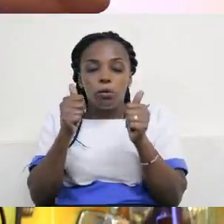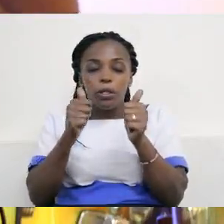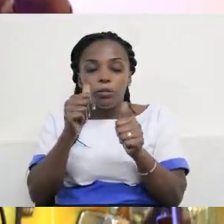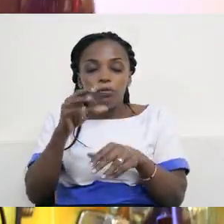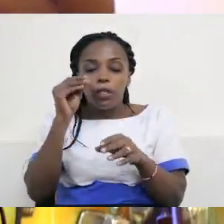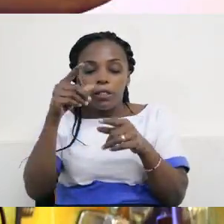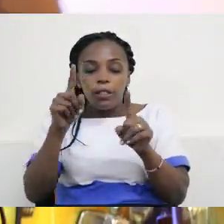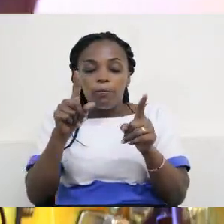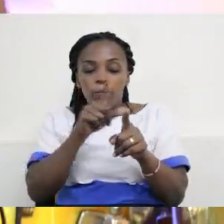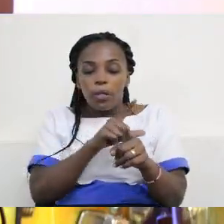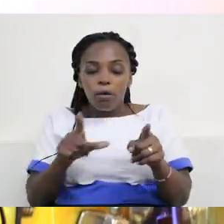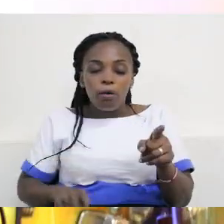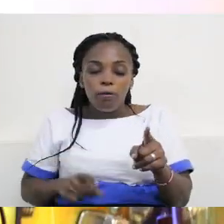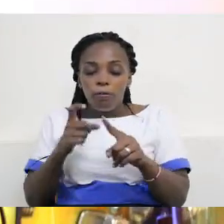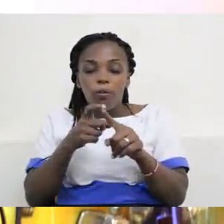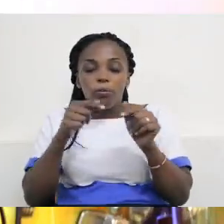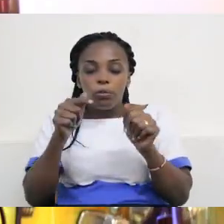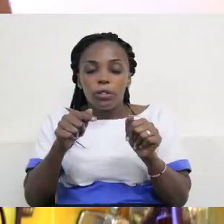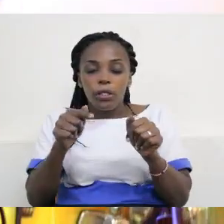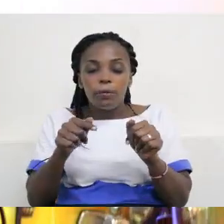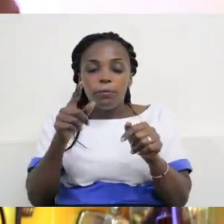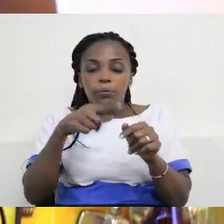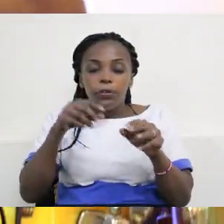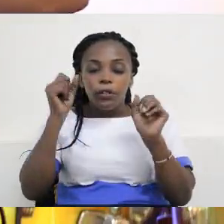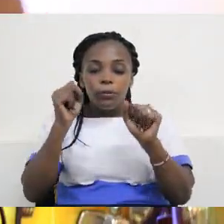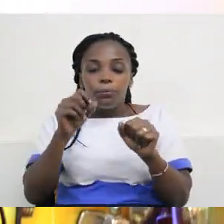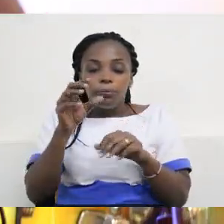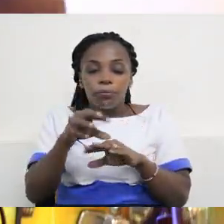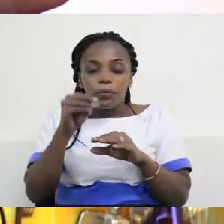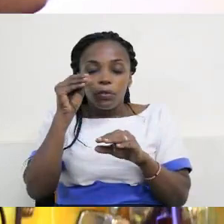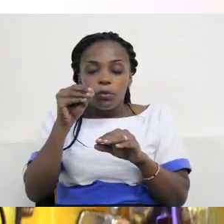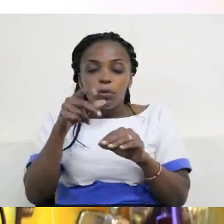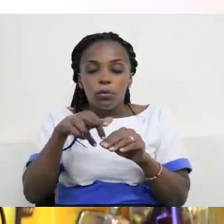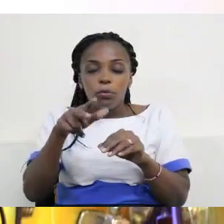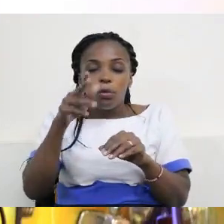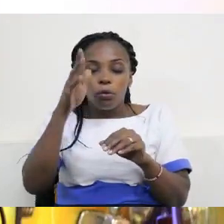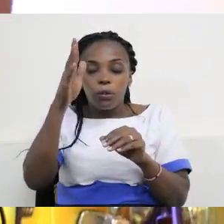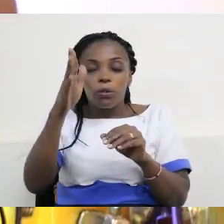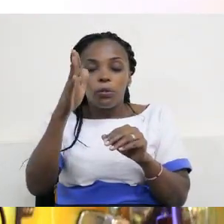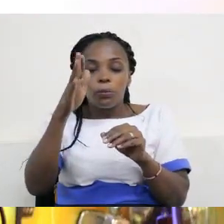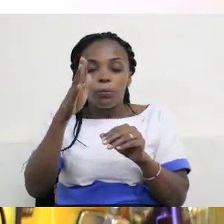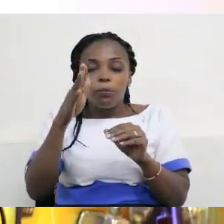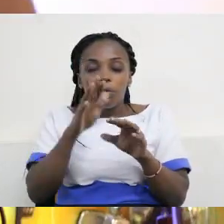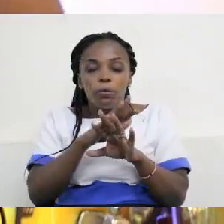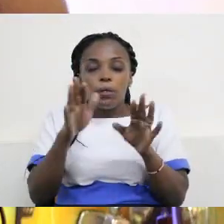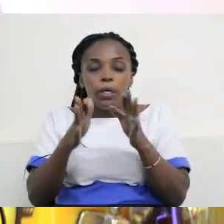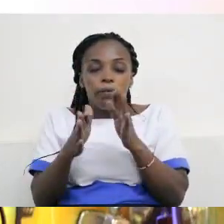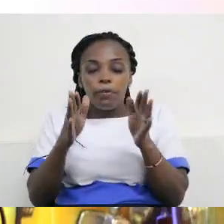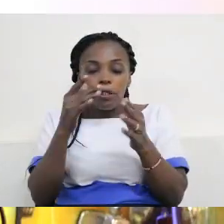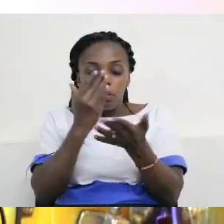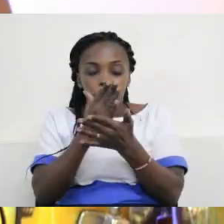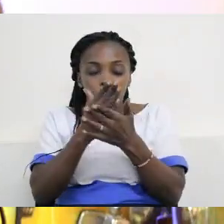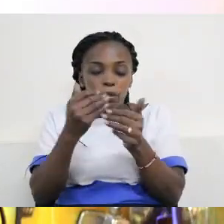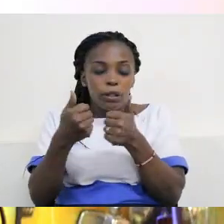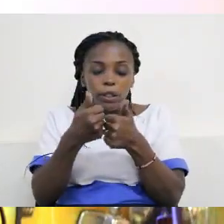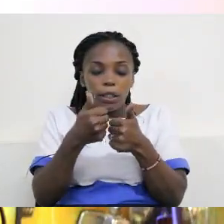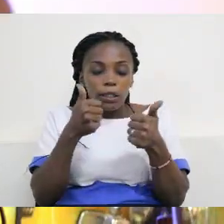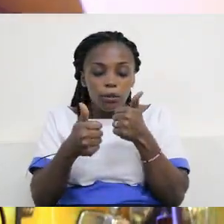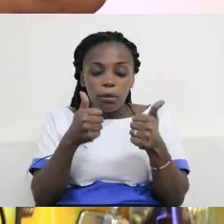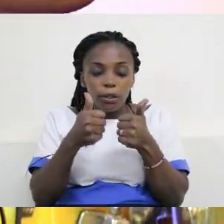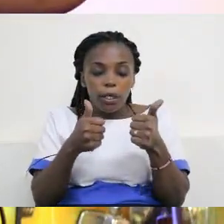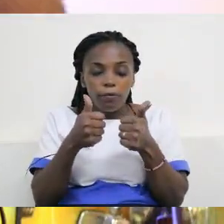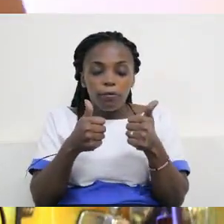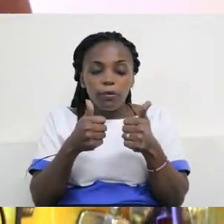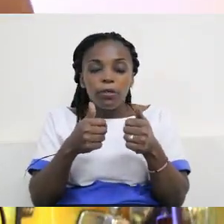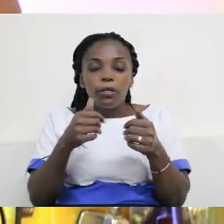ourselves in, Lord, from today going forward, we will choose to walk in praise. whatever difficulty or challenge or issue